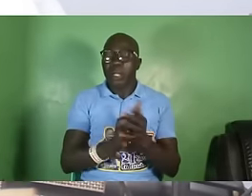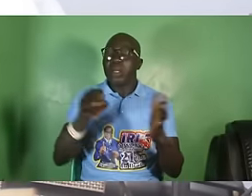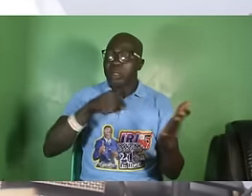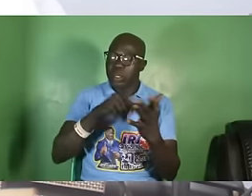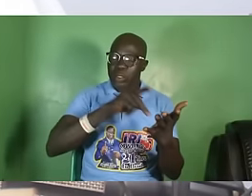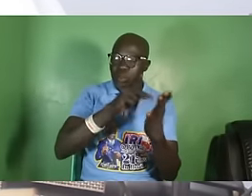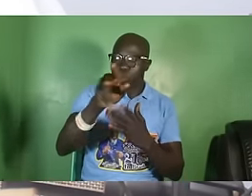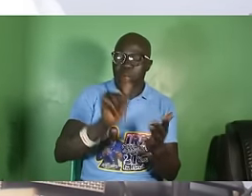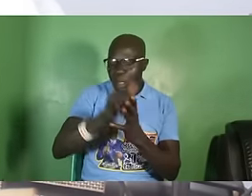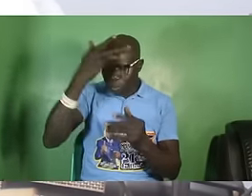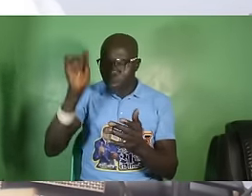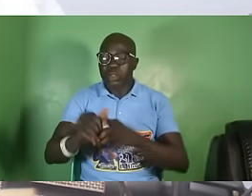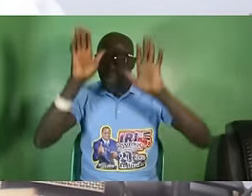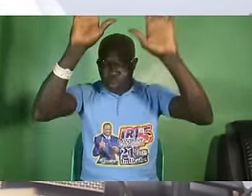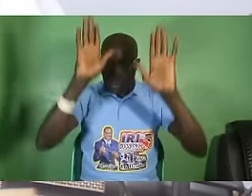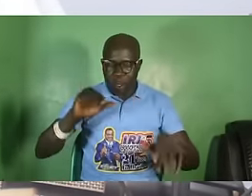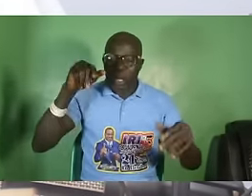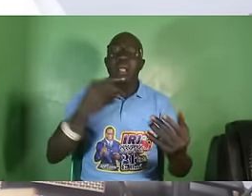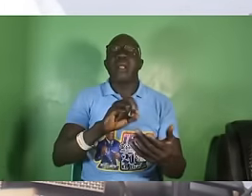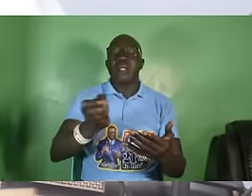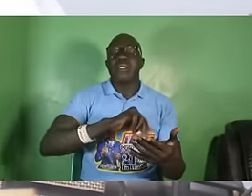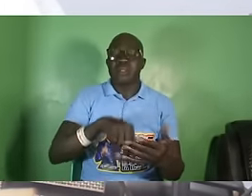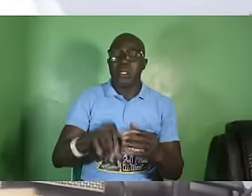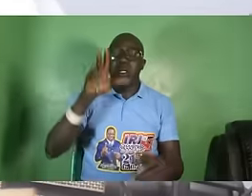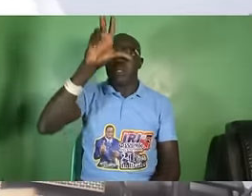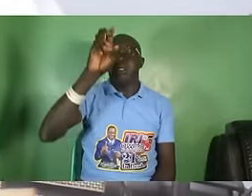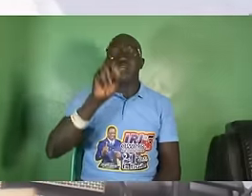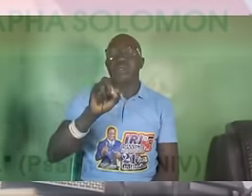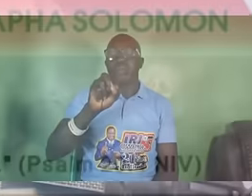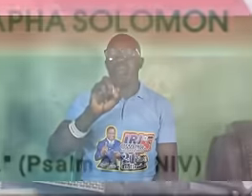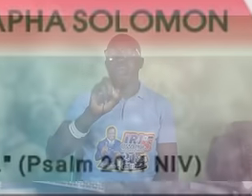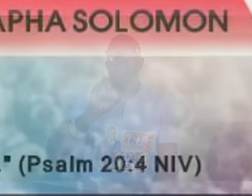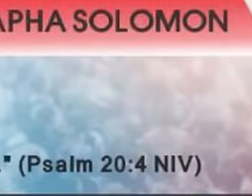you. You must pay this one. Desire this miracle. Write it.